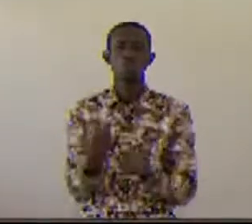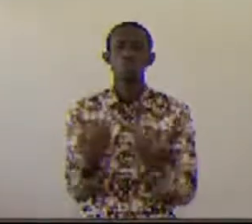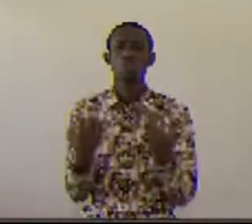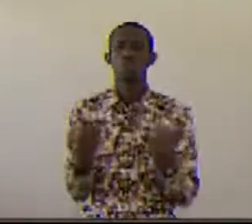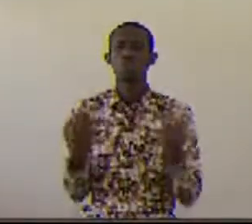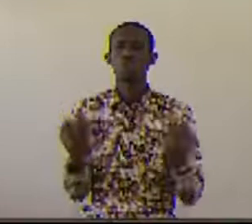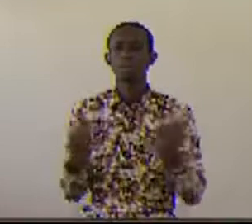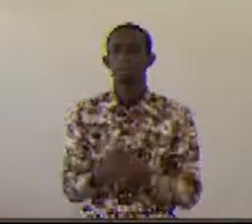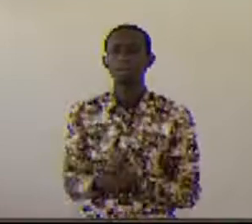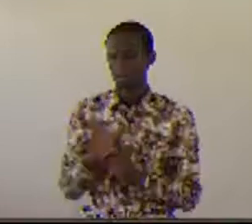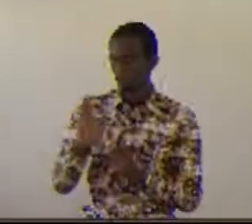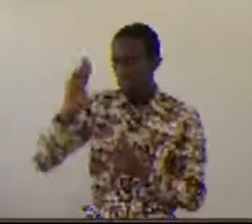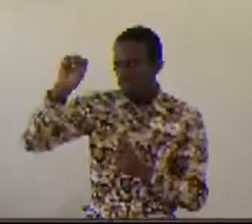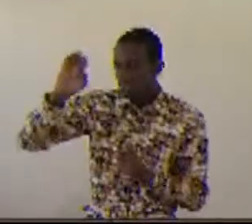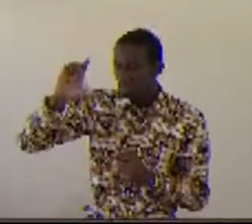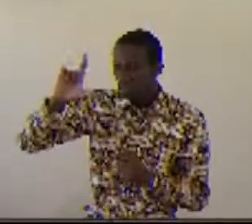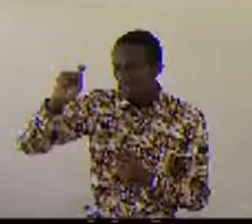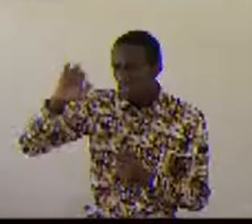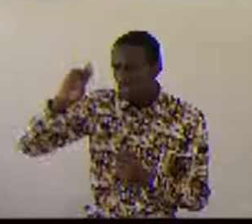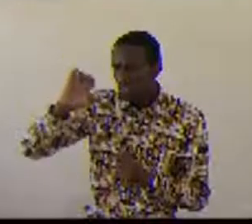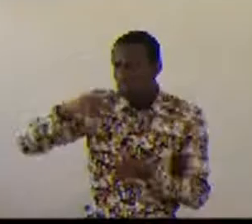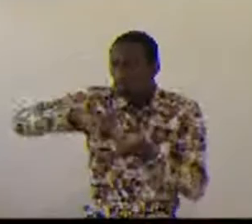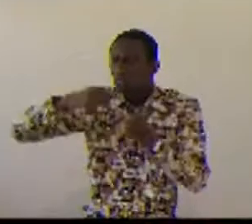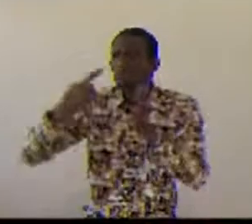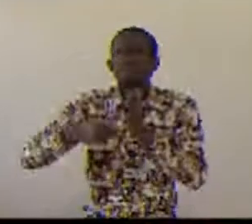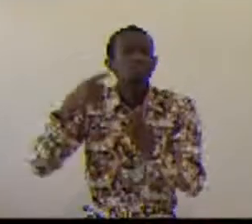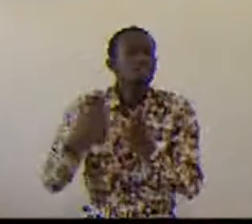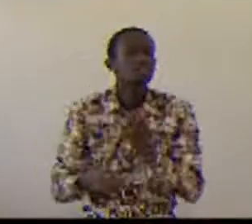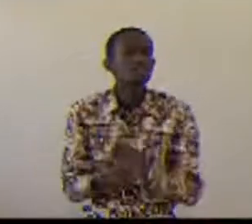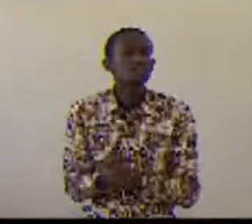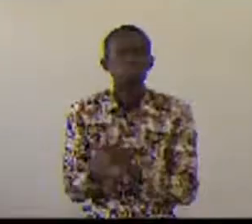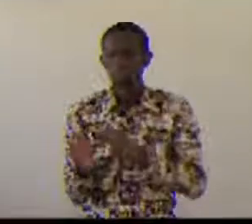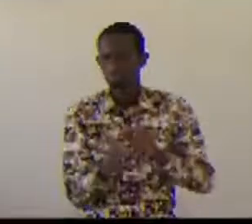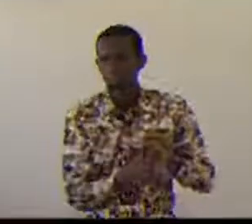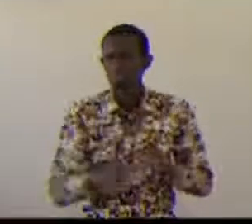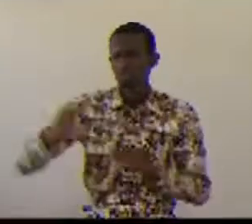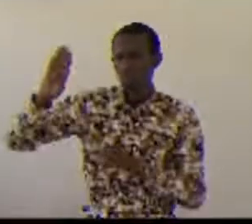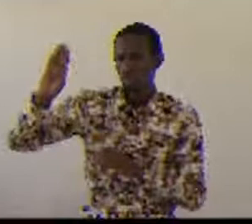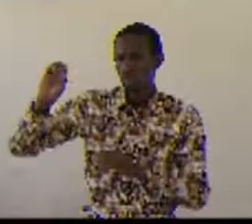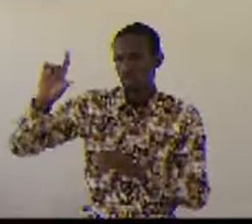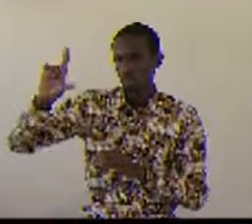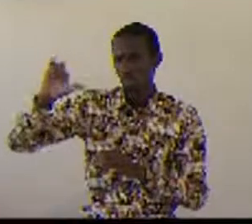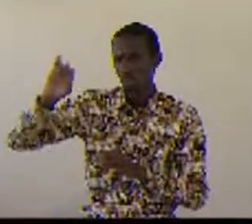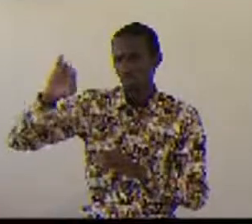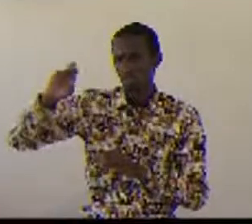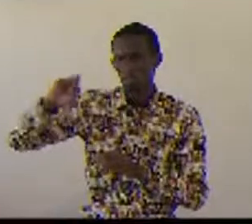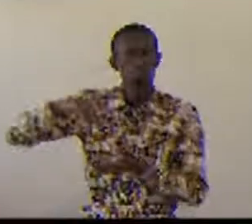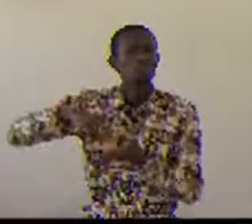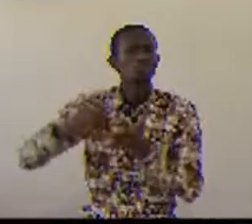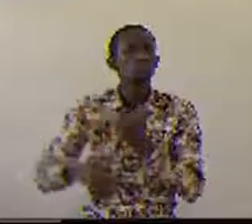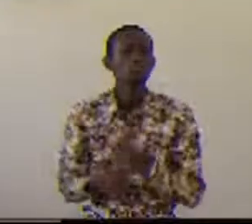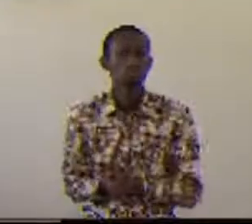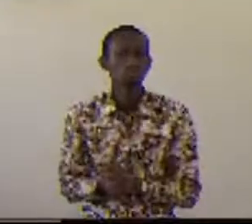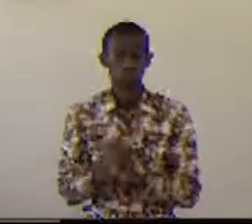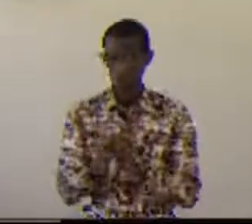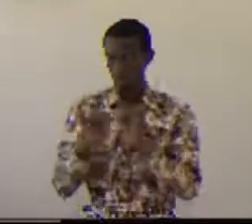What does melting mean? What does boiling mean? When you are melting a